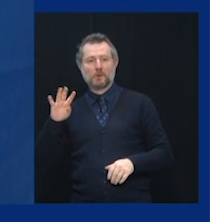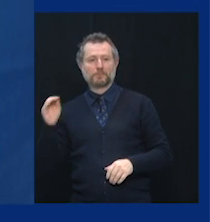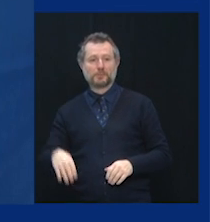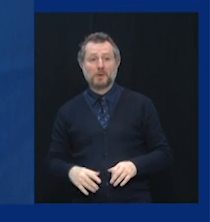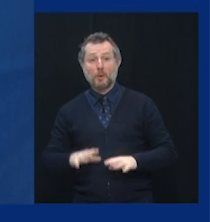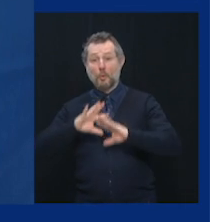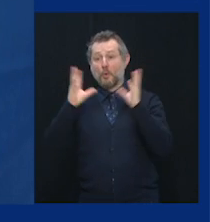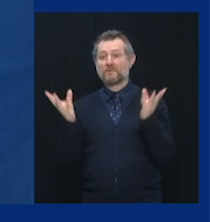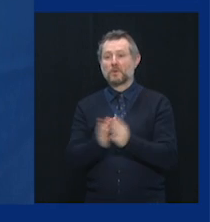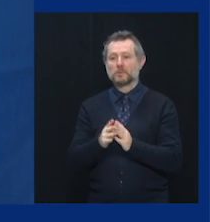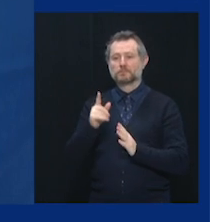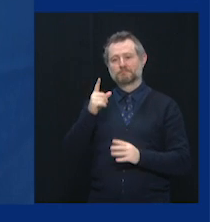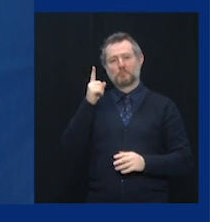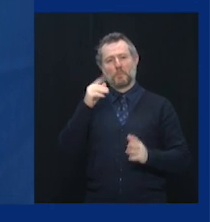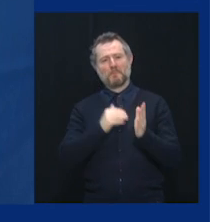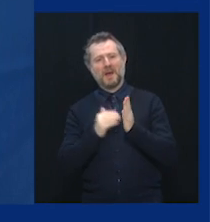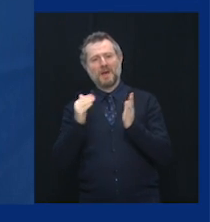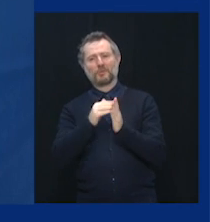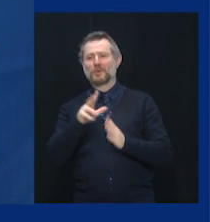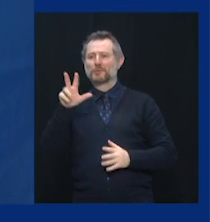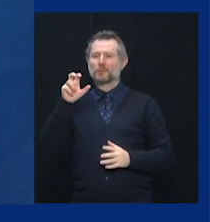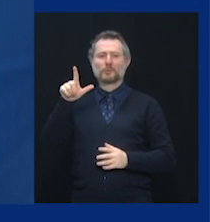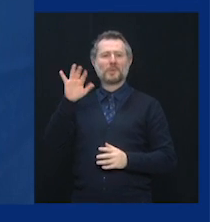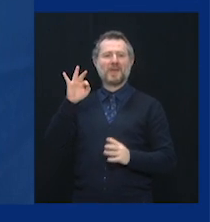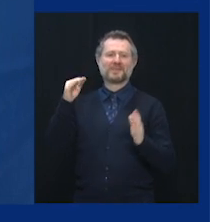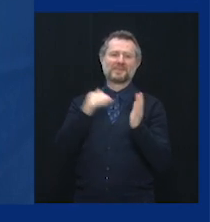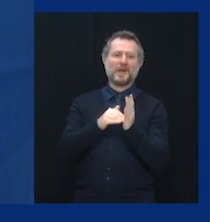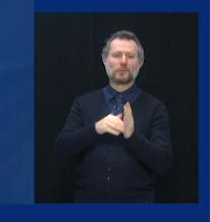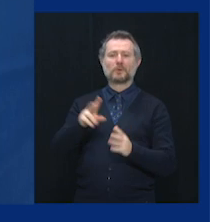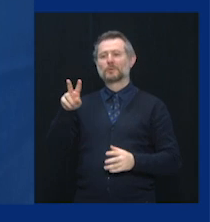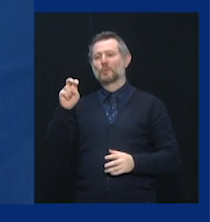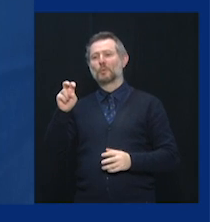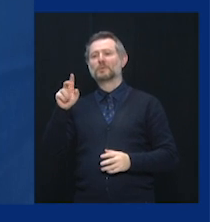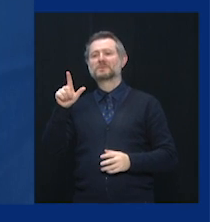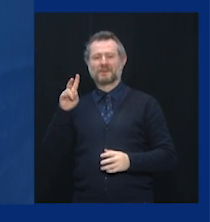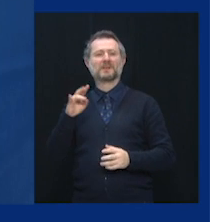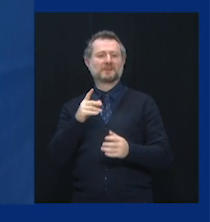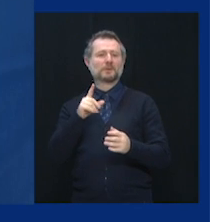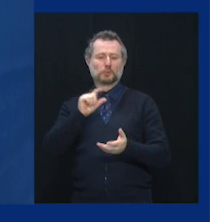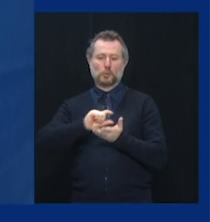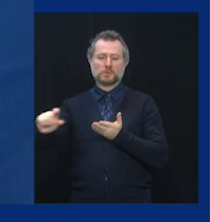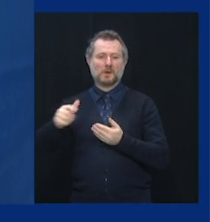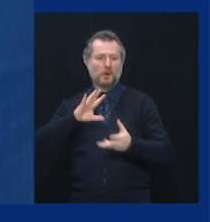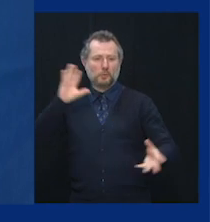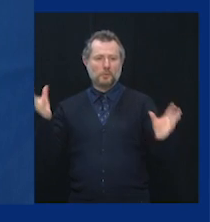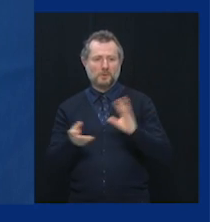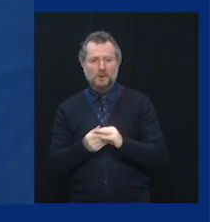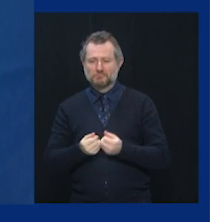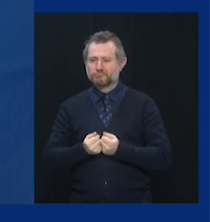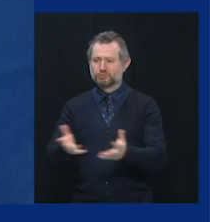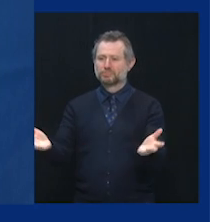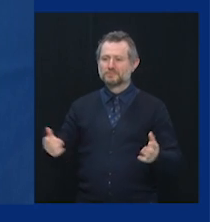statewide, 1,329,000 doses delivered.